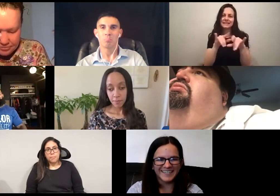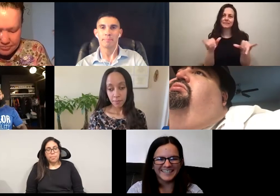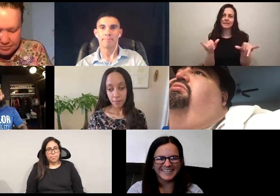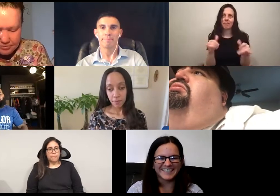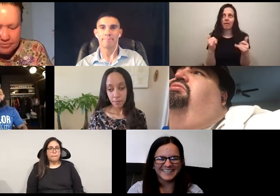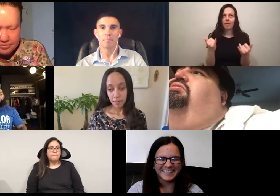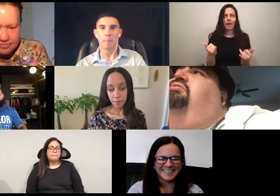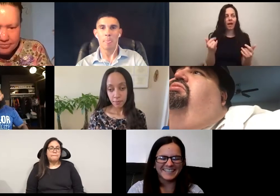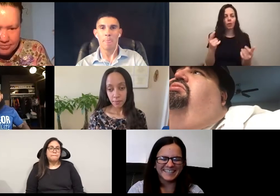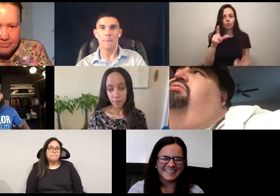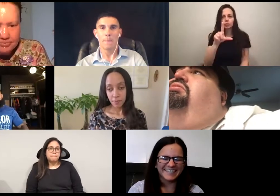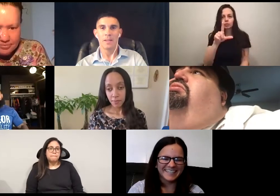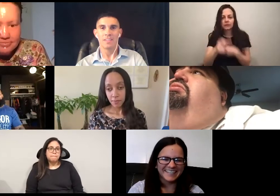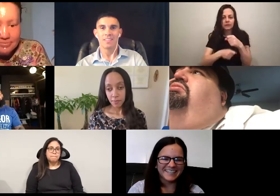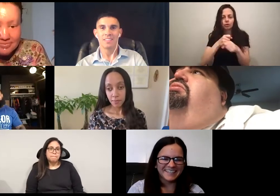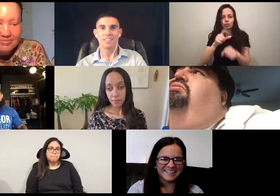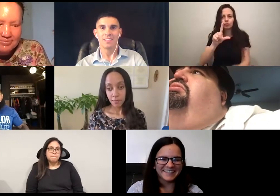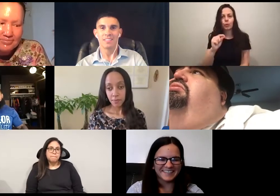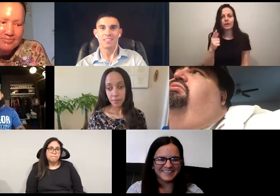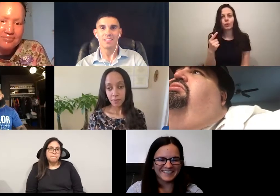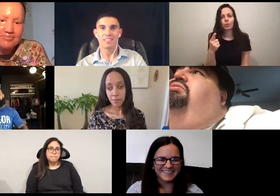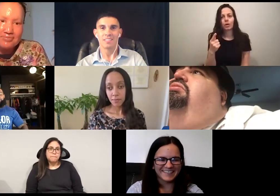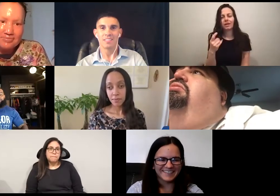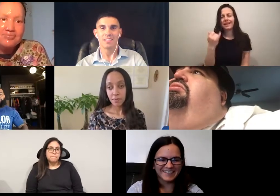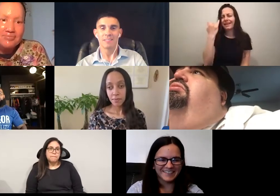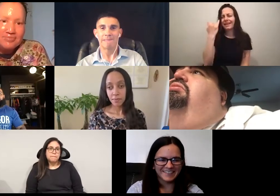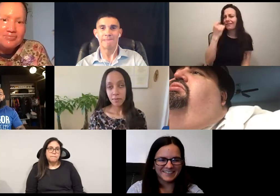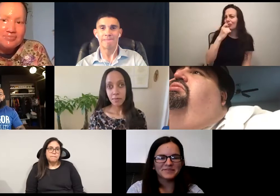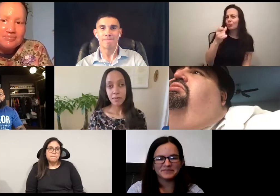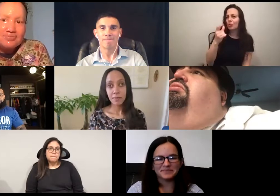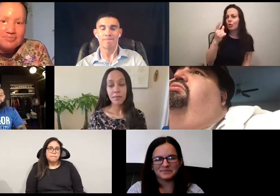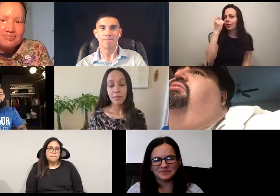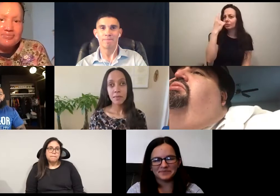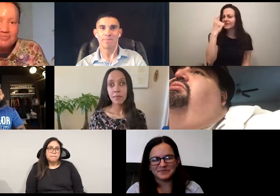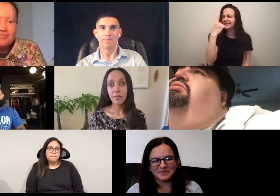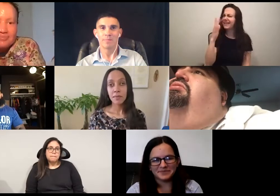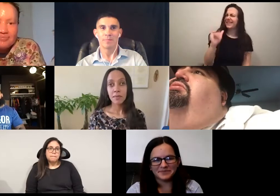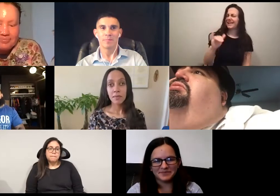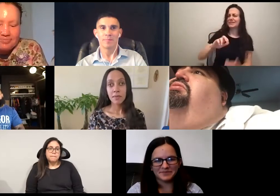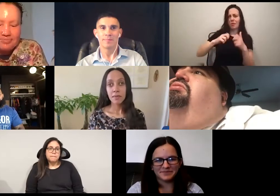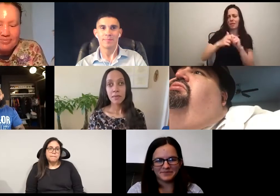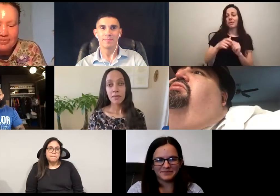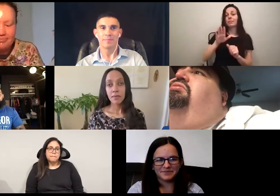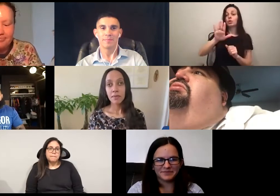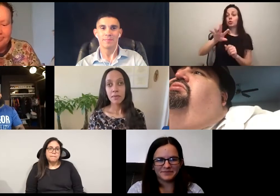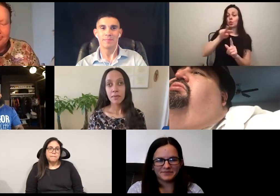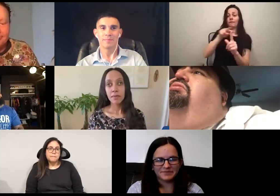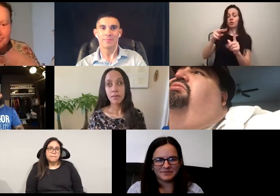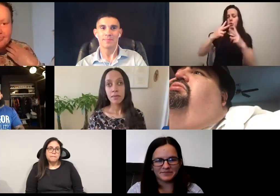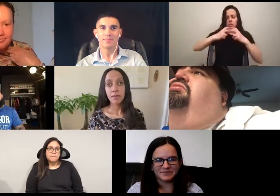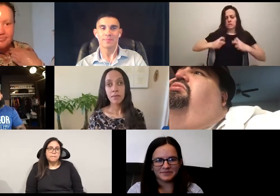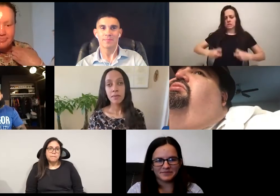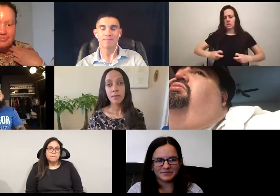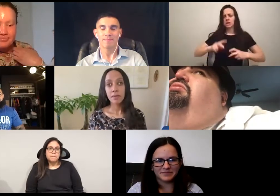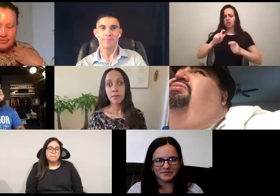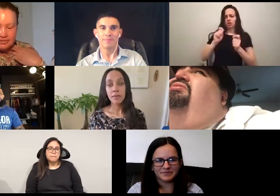now. So if you haven't got it right, it's a problem internally as well. It's your views that you need to fix and reflect on yourself. I